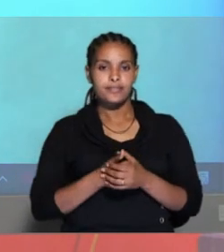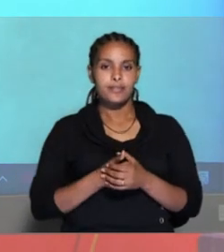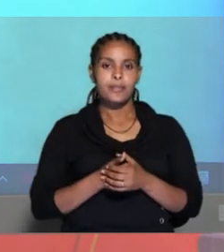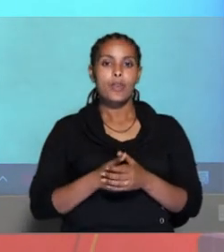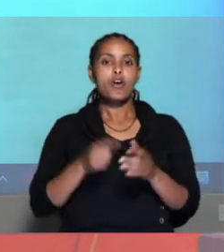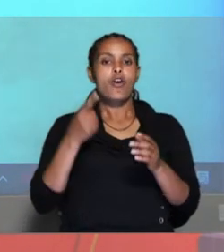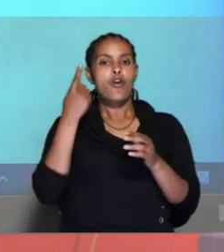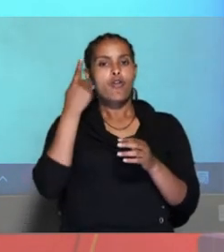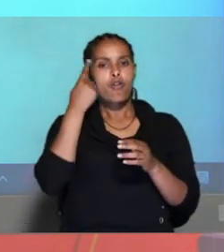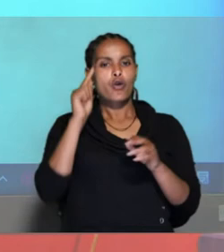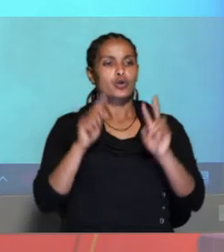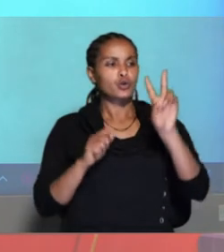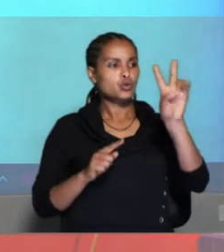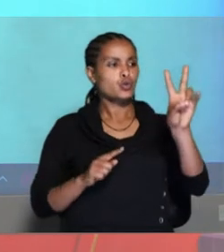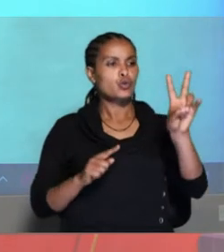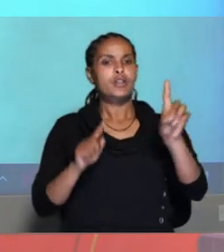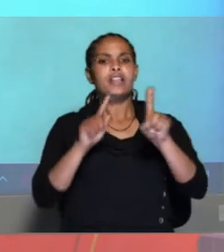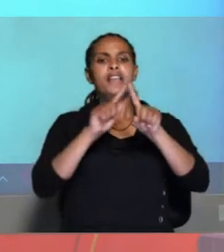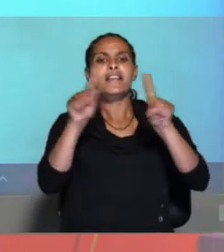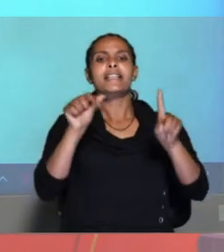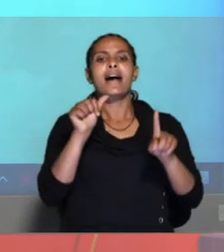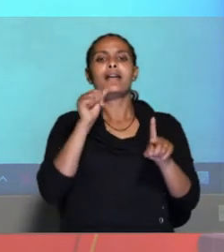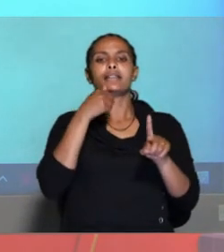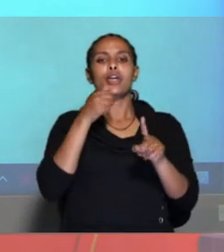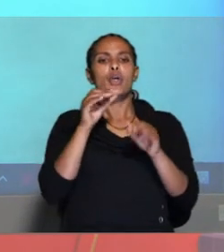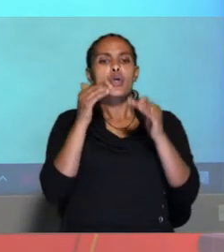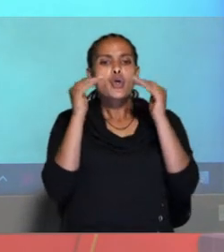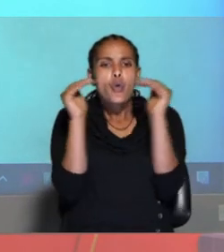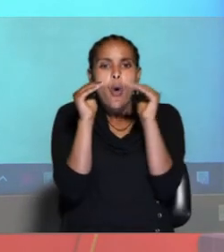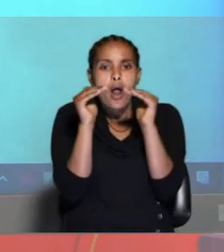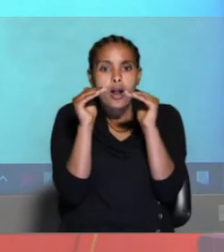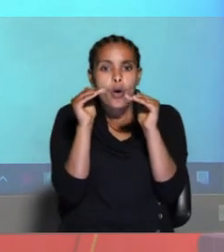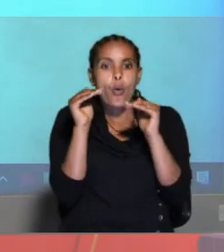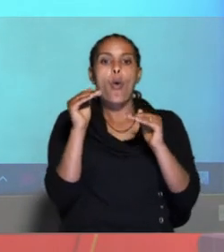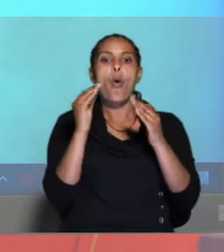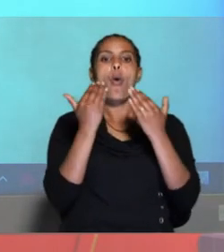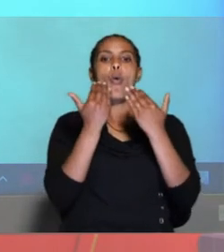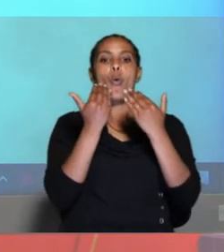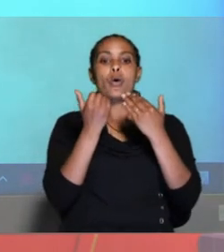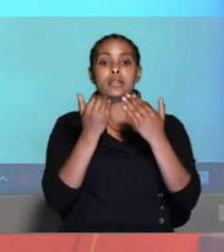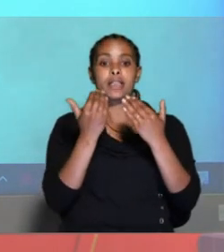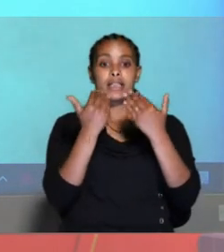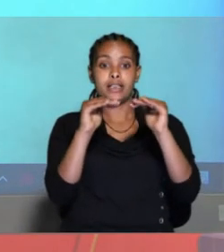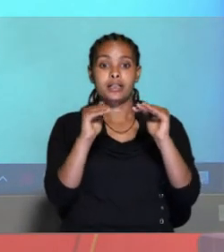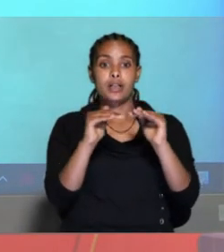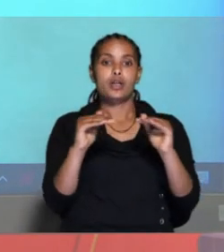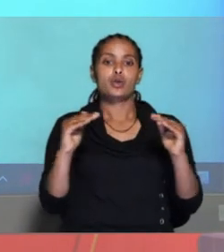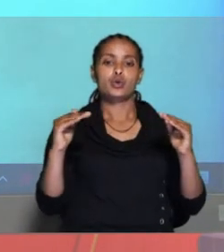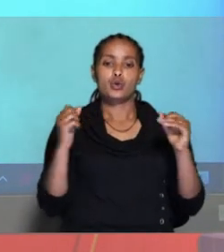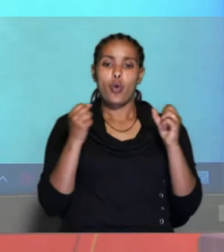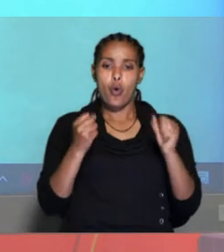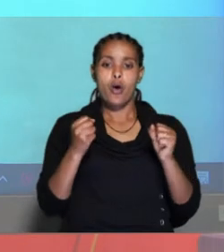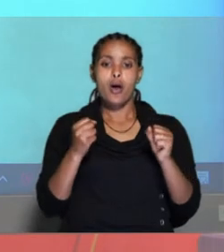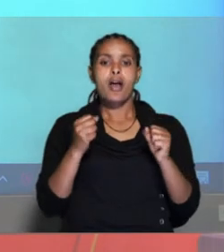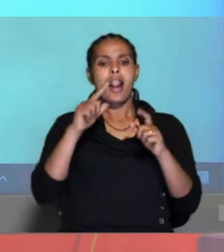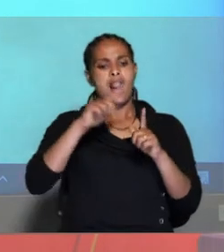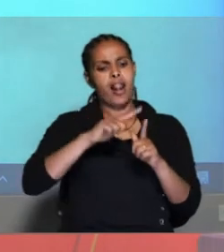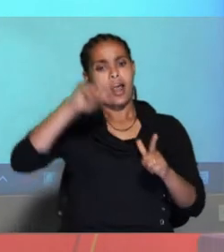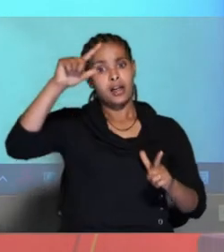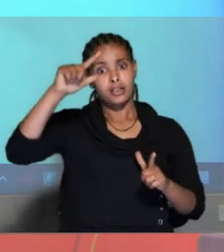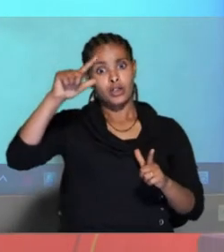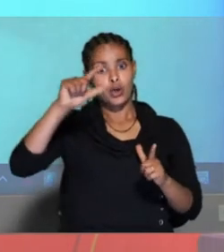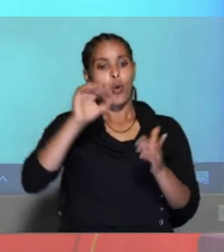For two different acids of equal concentration, the stronger acid will produce larger